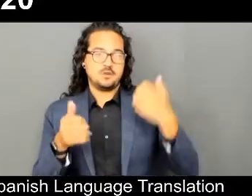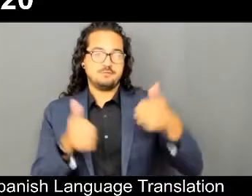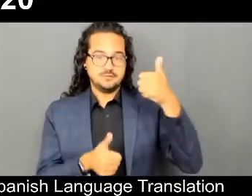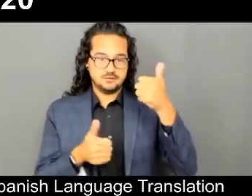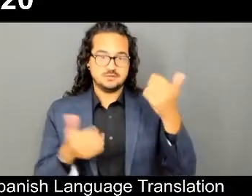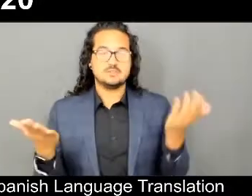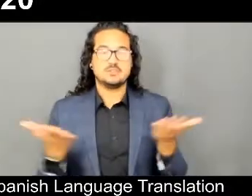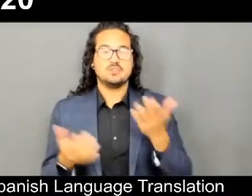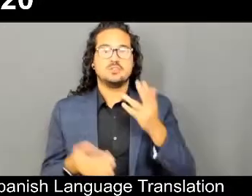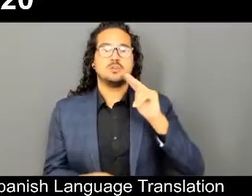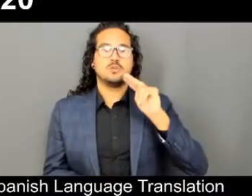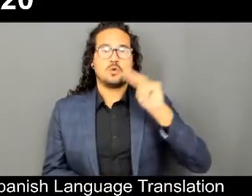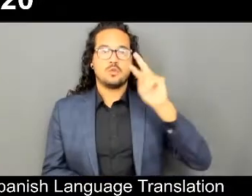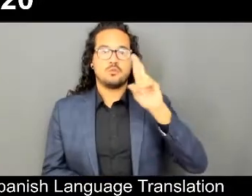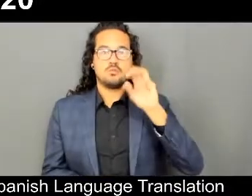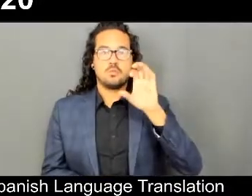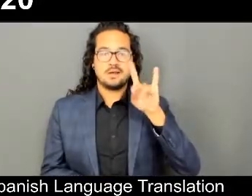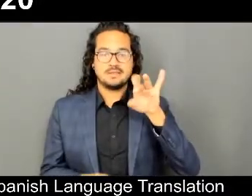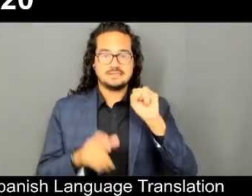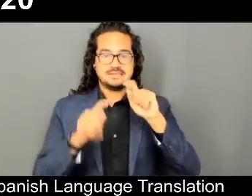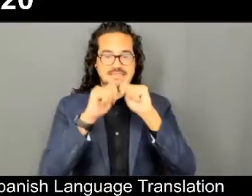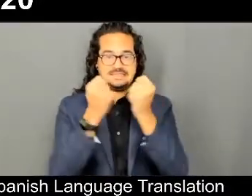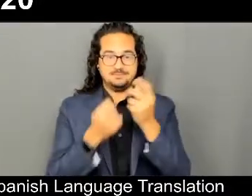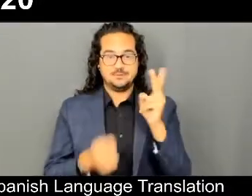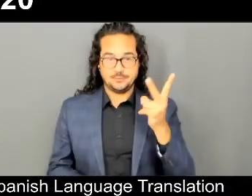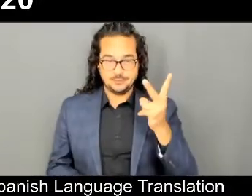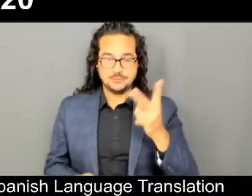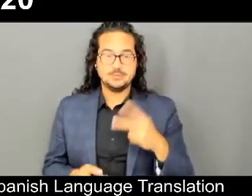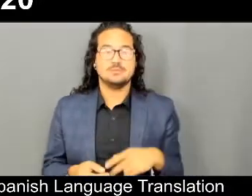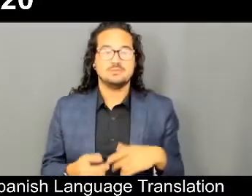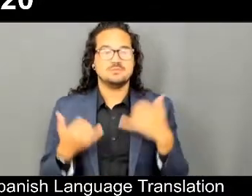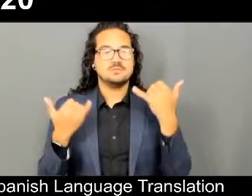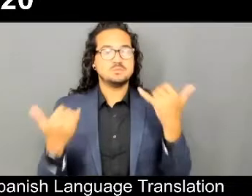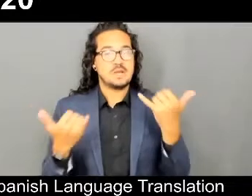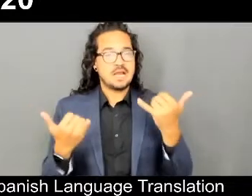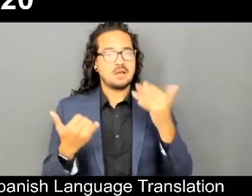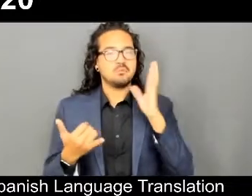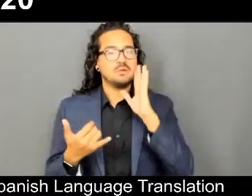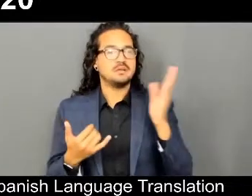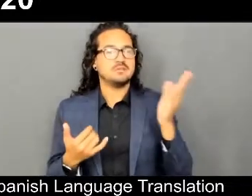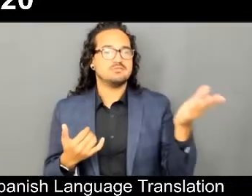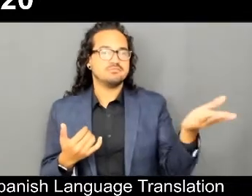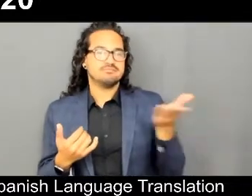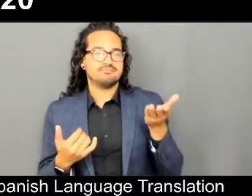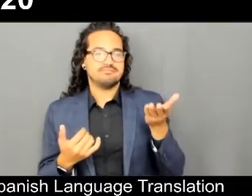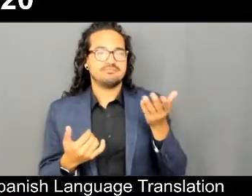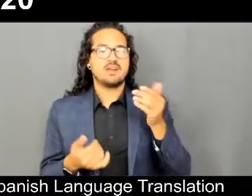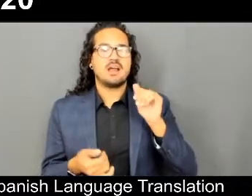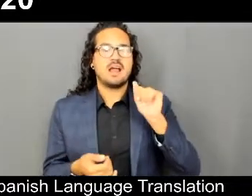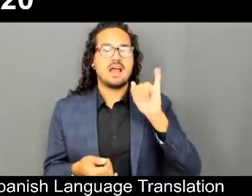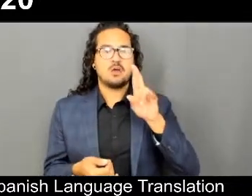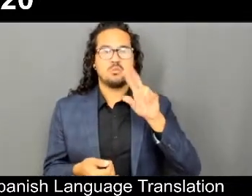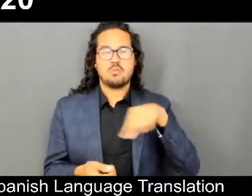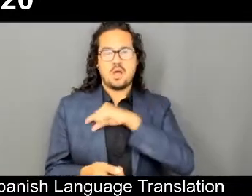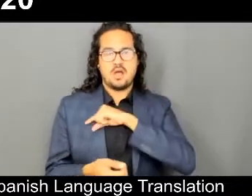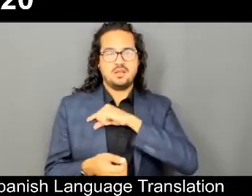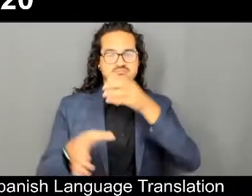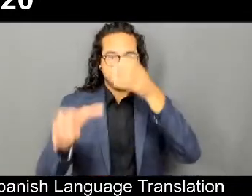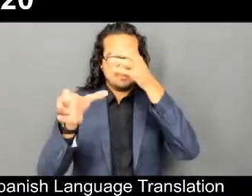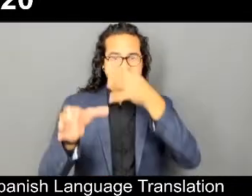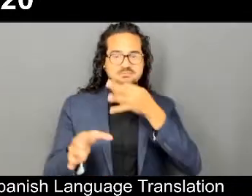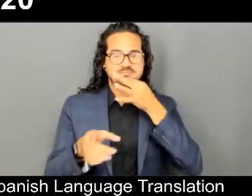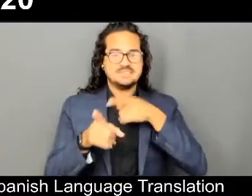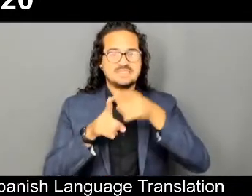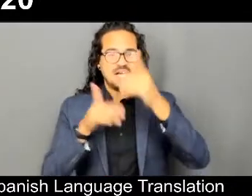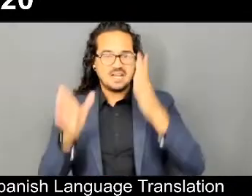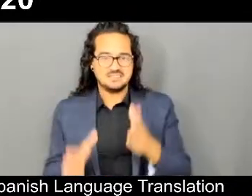bringing you our air quality specialist. We've had a lot of questions about the smoke and the air quality. Before